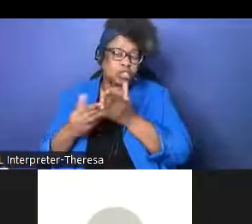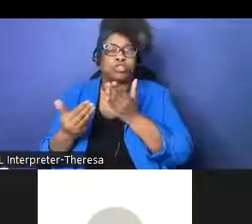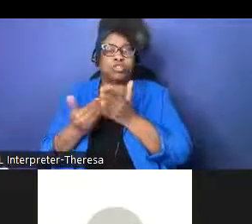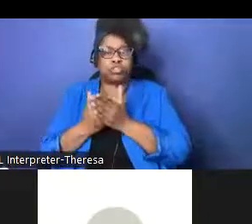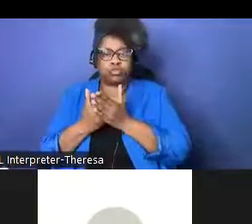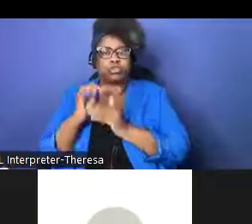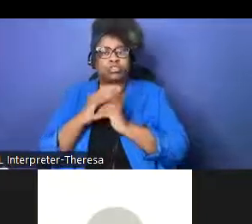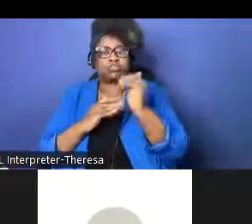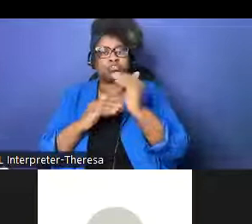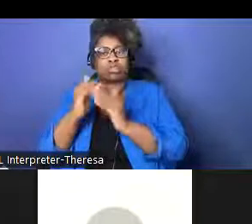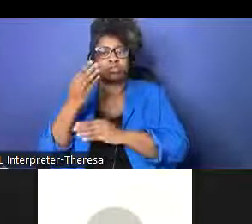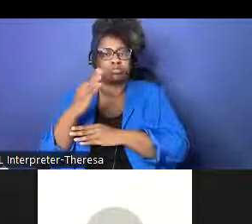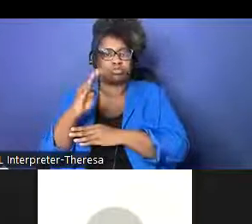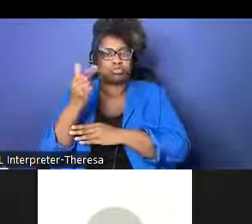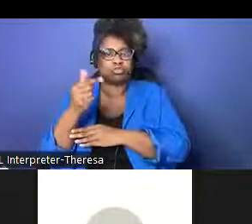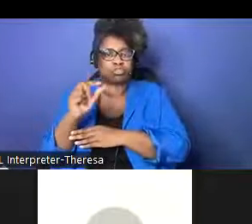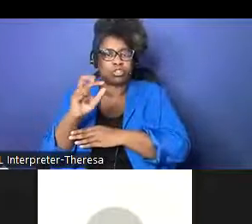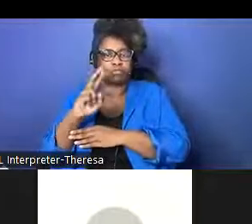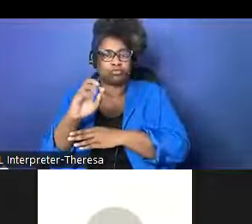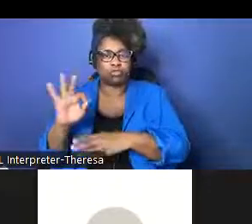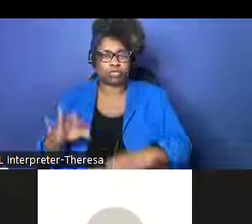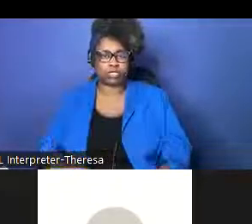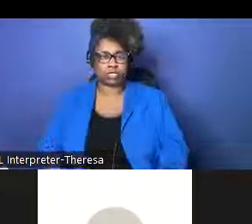construction these blue and green roofs.